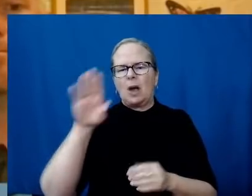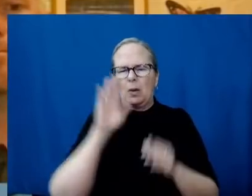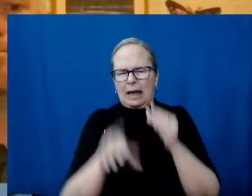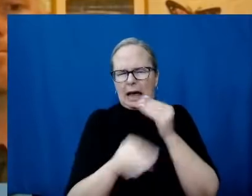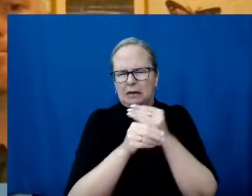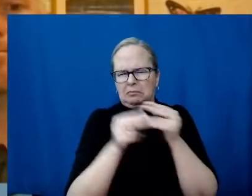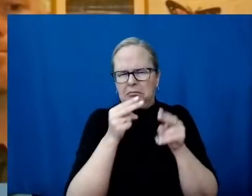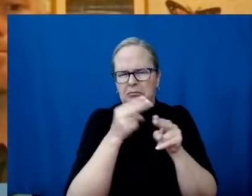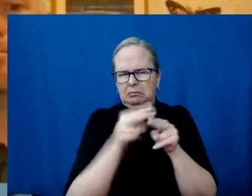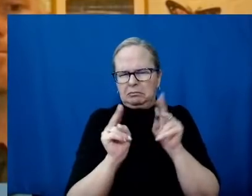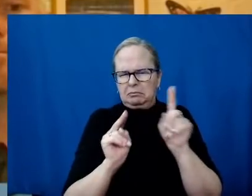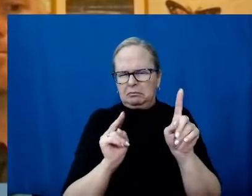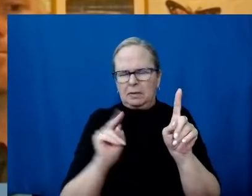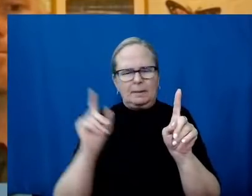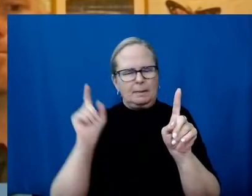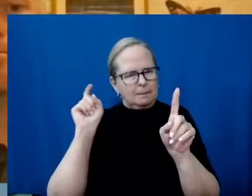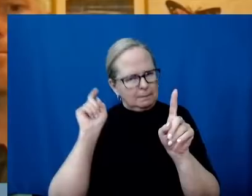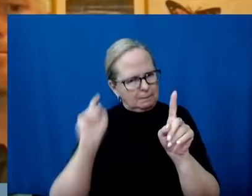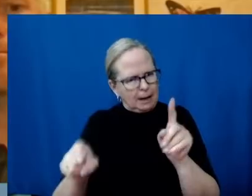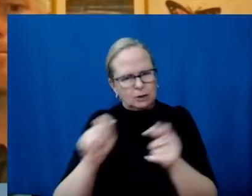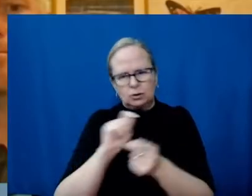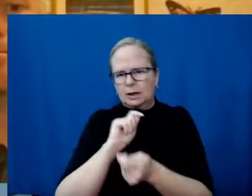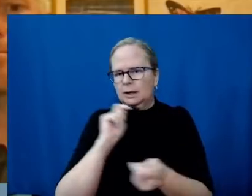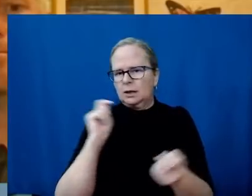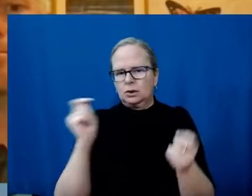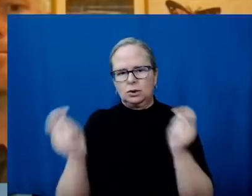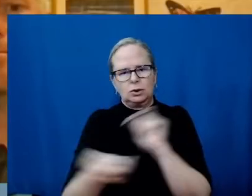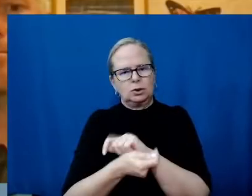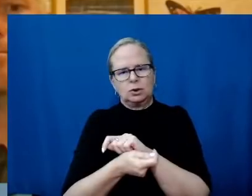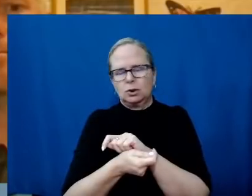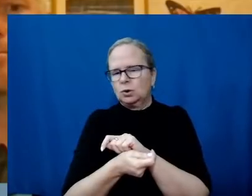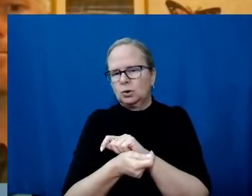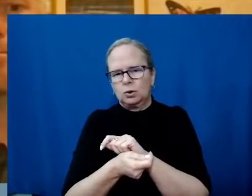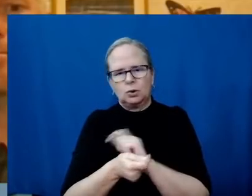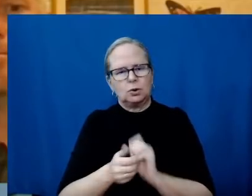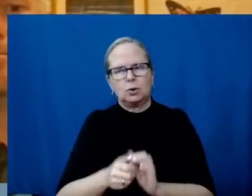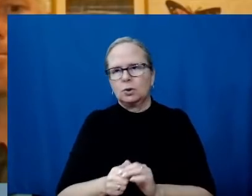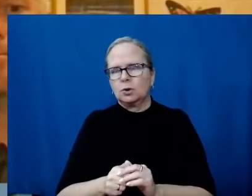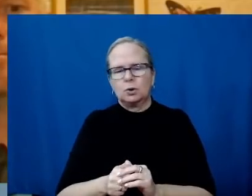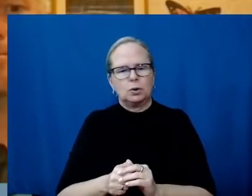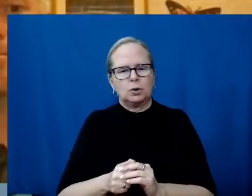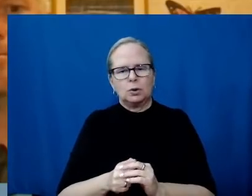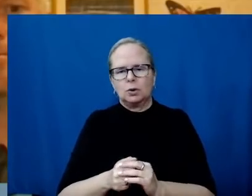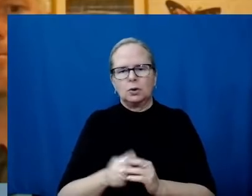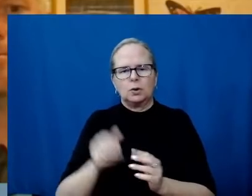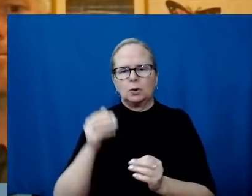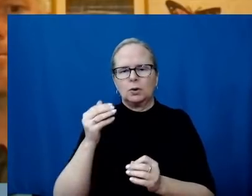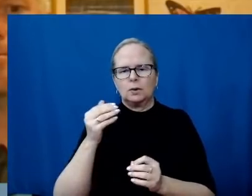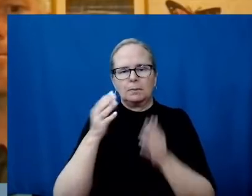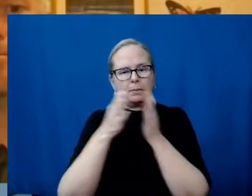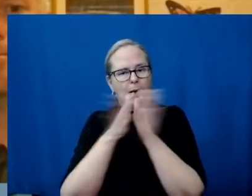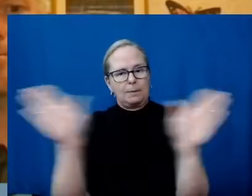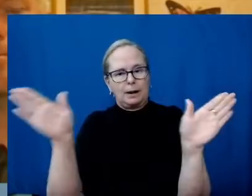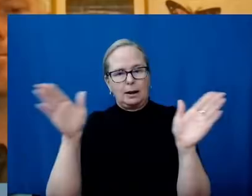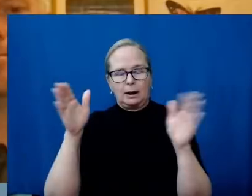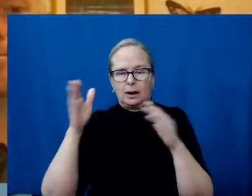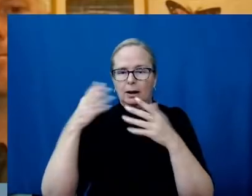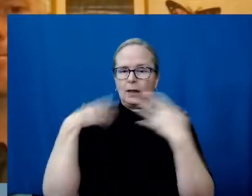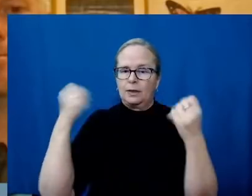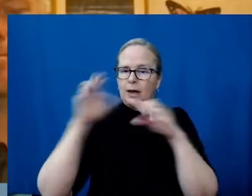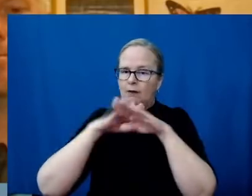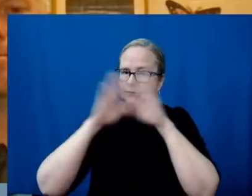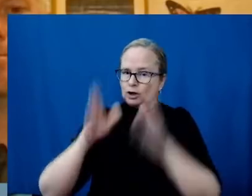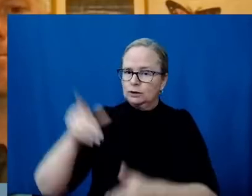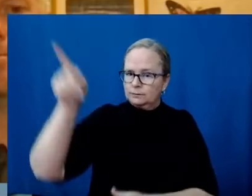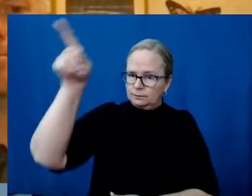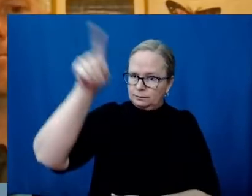quick to that too, that has to change quickly, if not sooner and then later, is that we don't actually know what our public